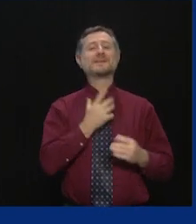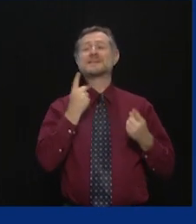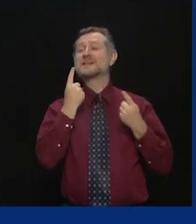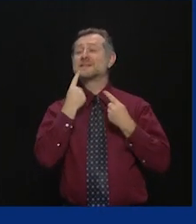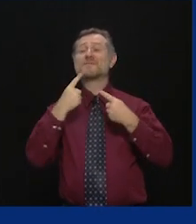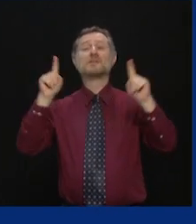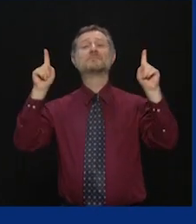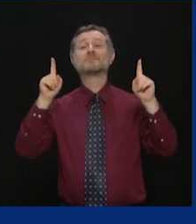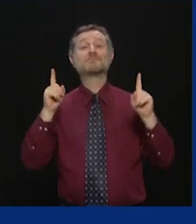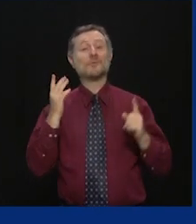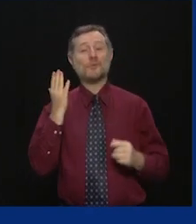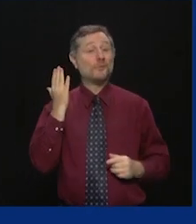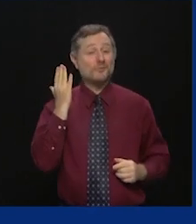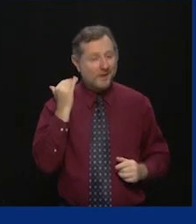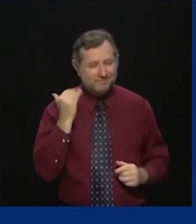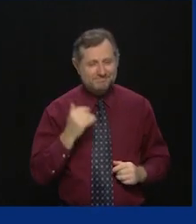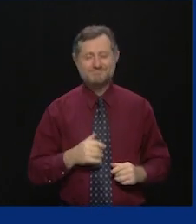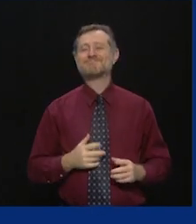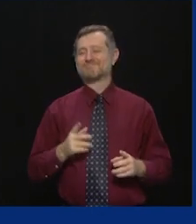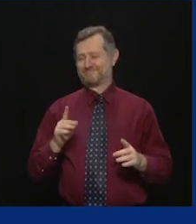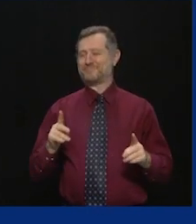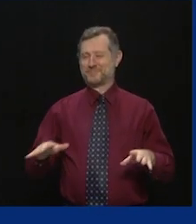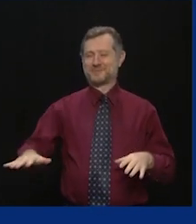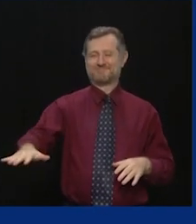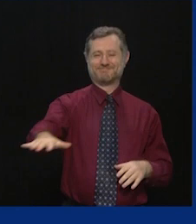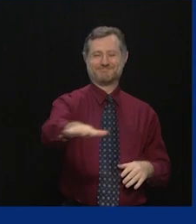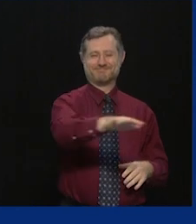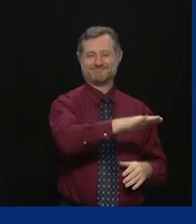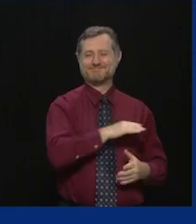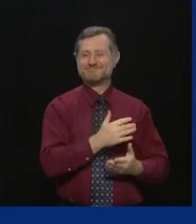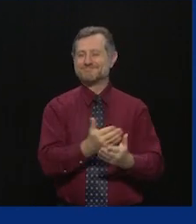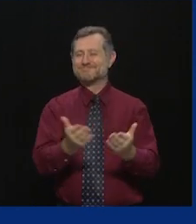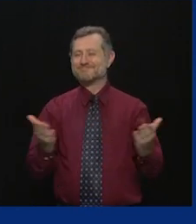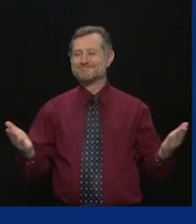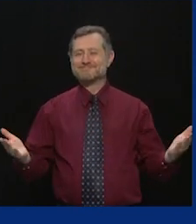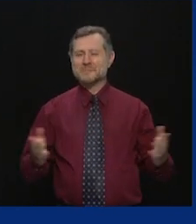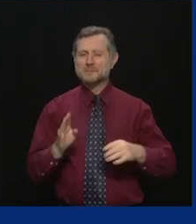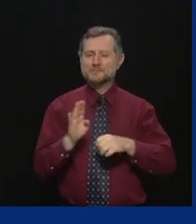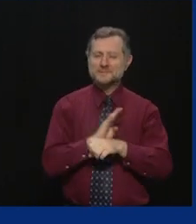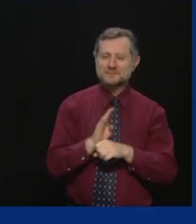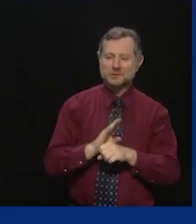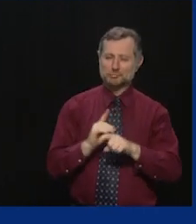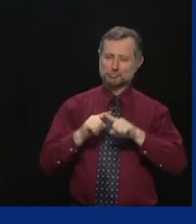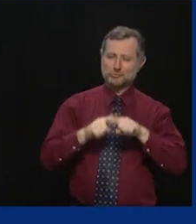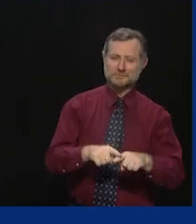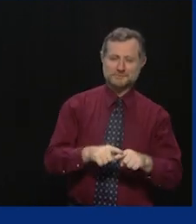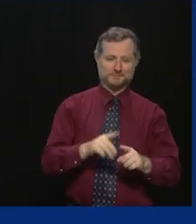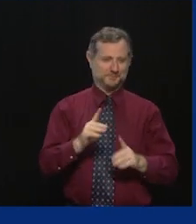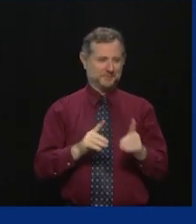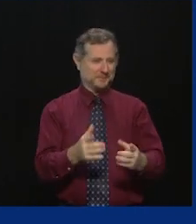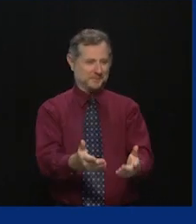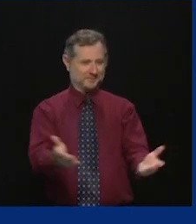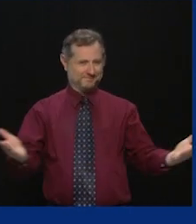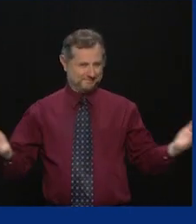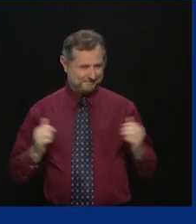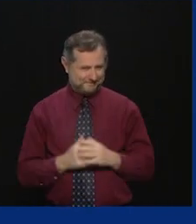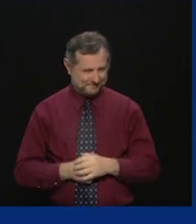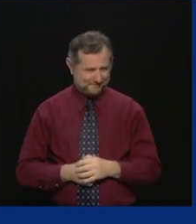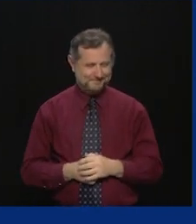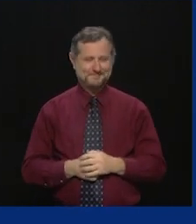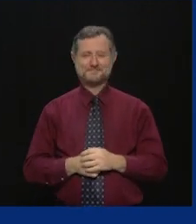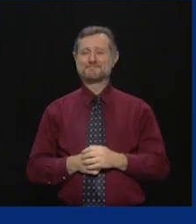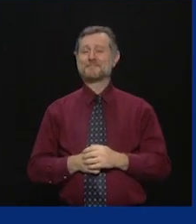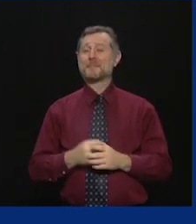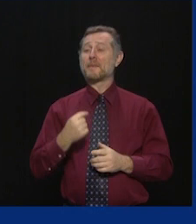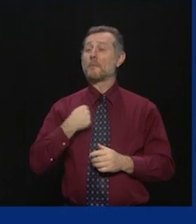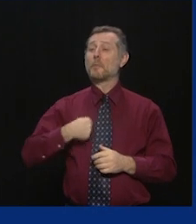great set of people. That's what most businesses really rely on, and we are no different. And we think the future in